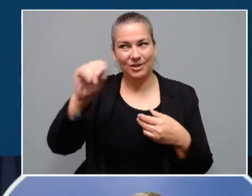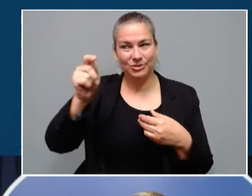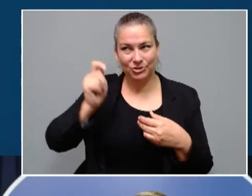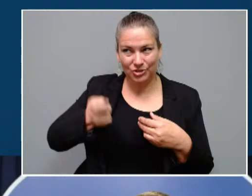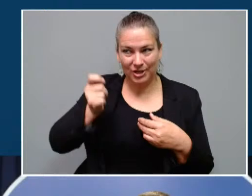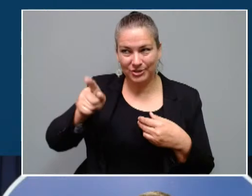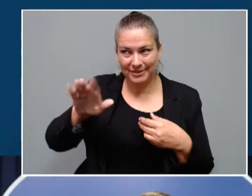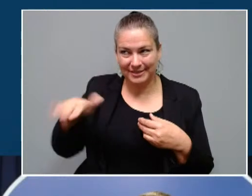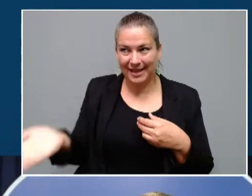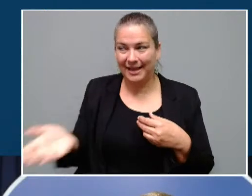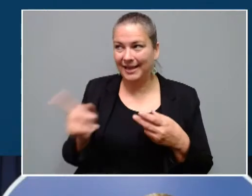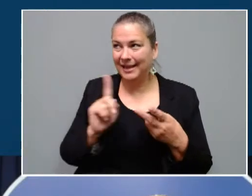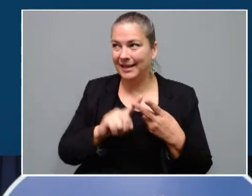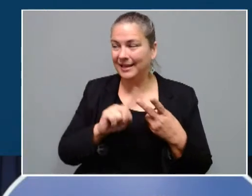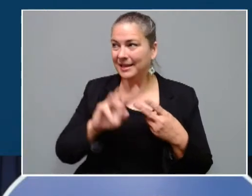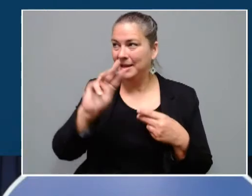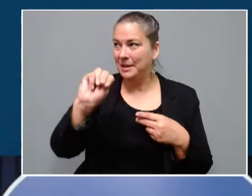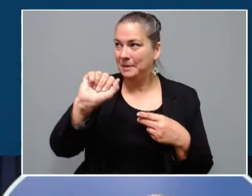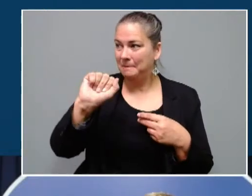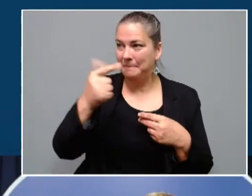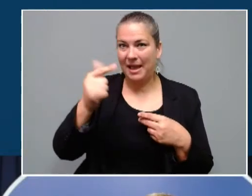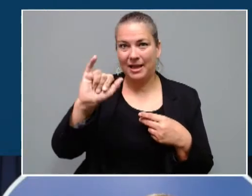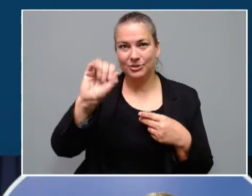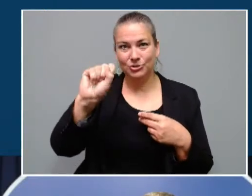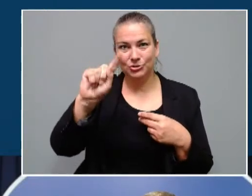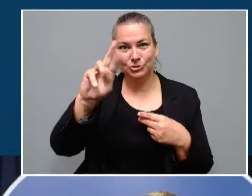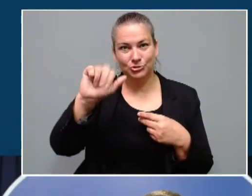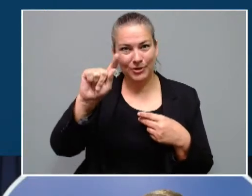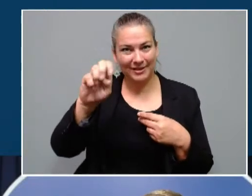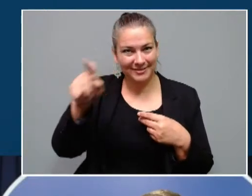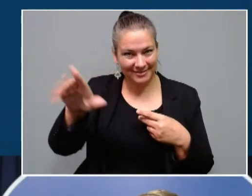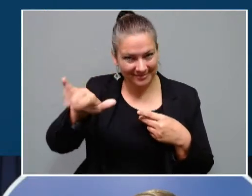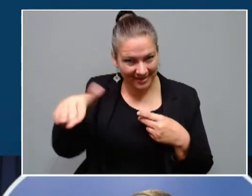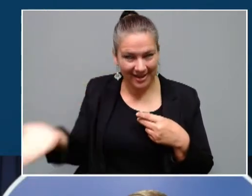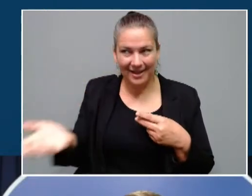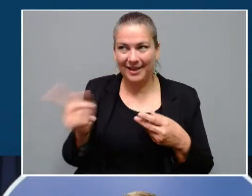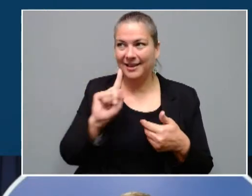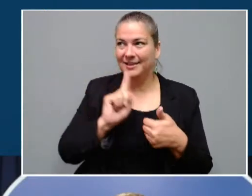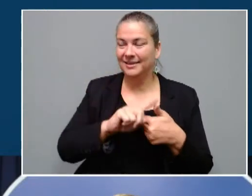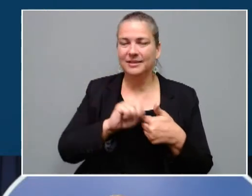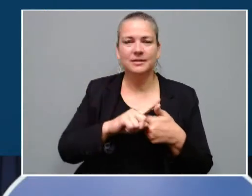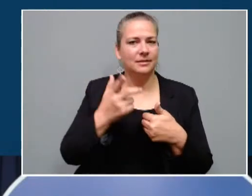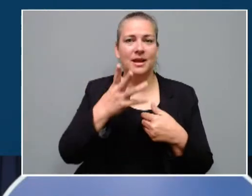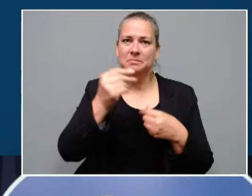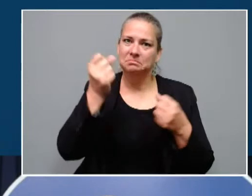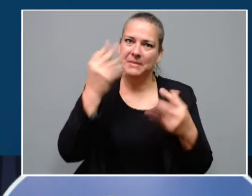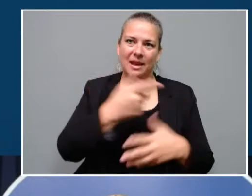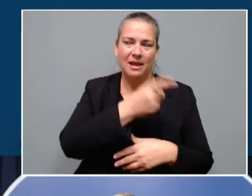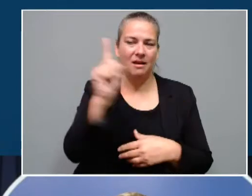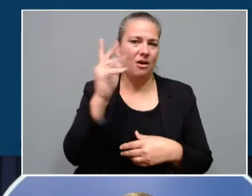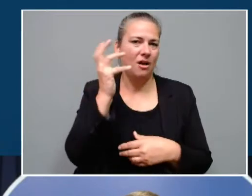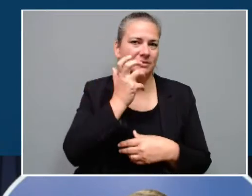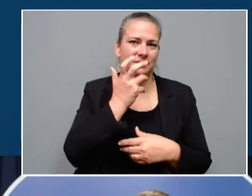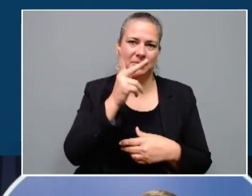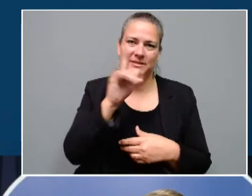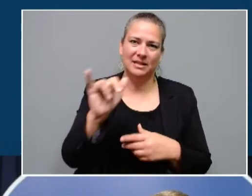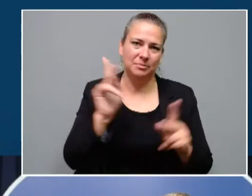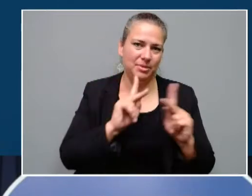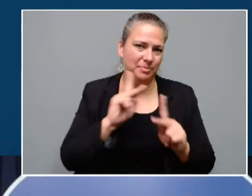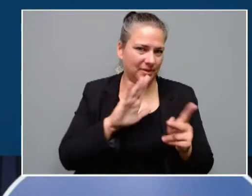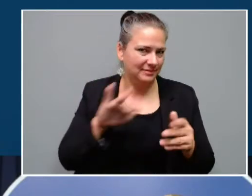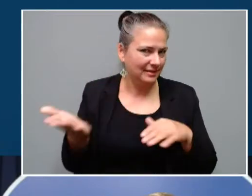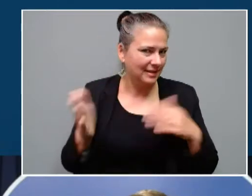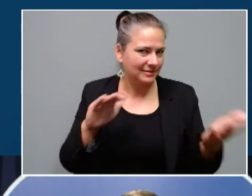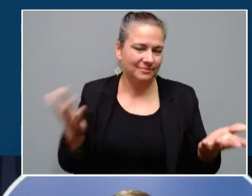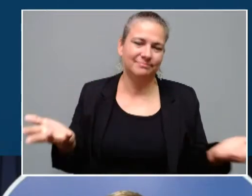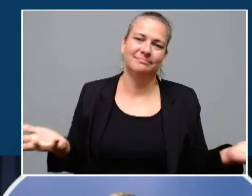one magistrate, along with countless other amazing Kentuckians. So we need to keep it up. Listen, things are getting better,